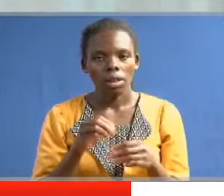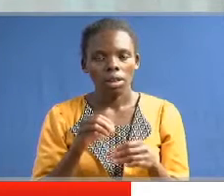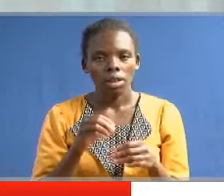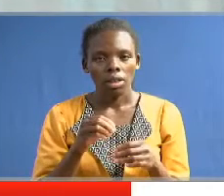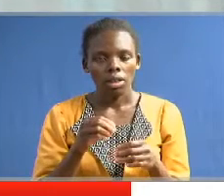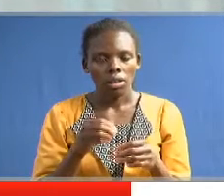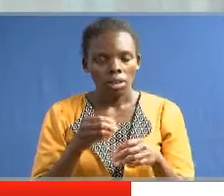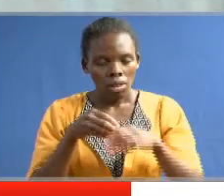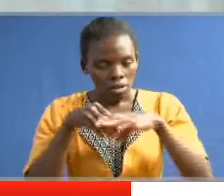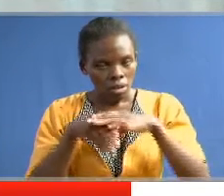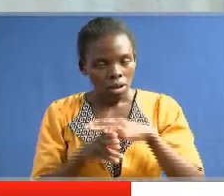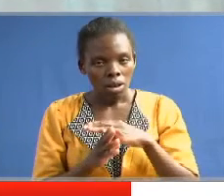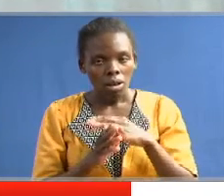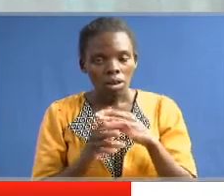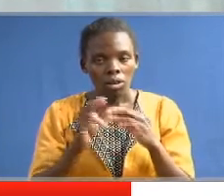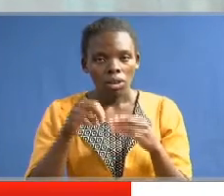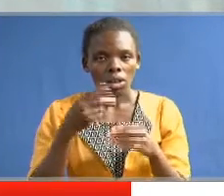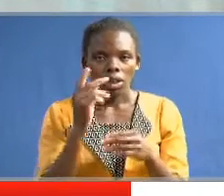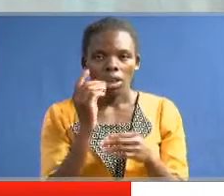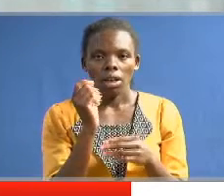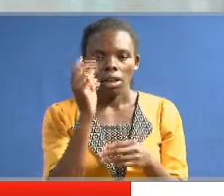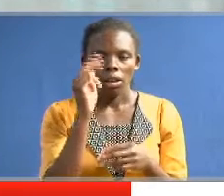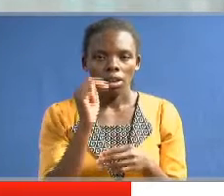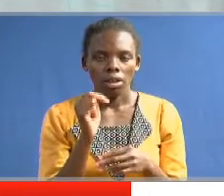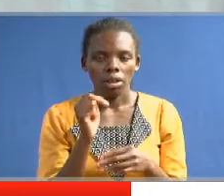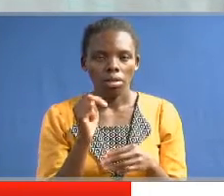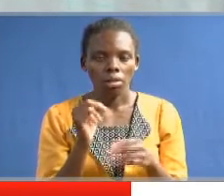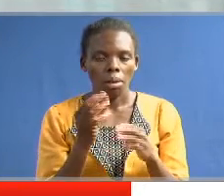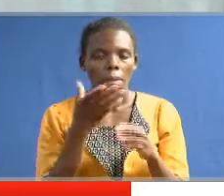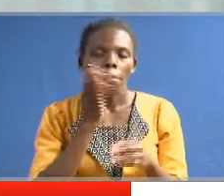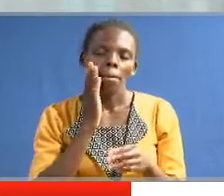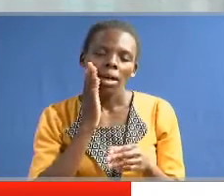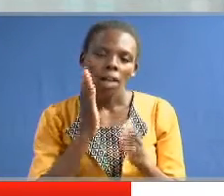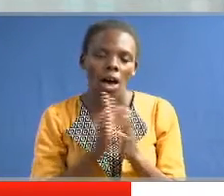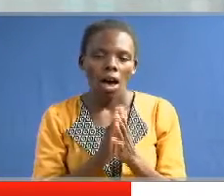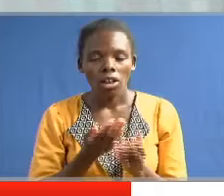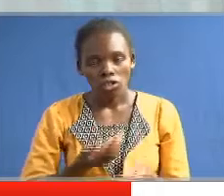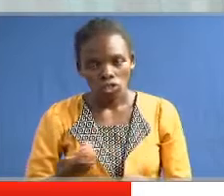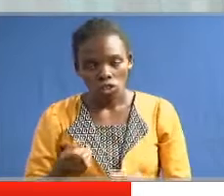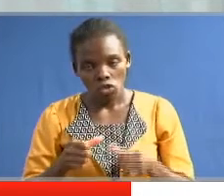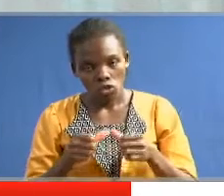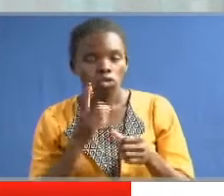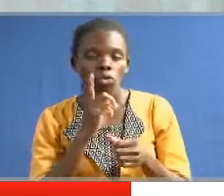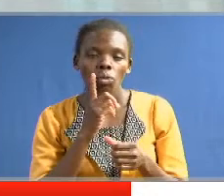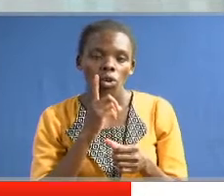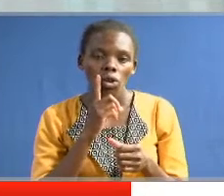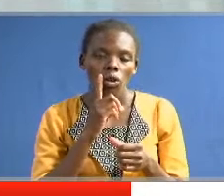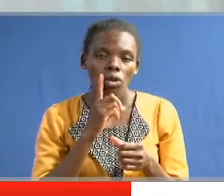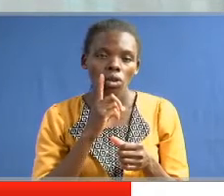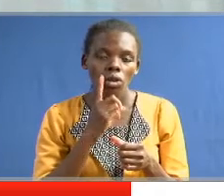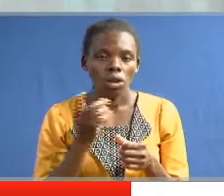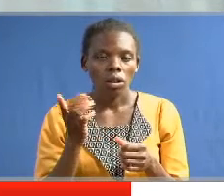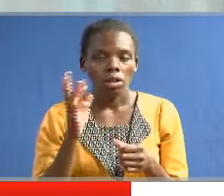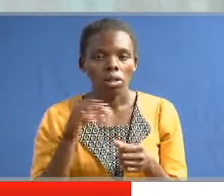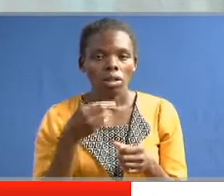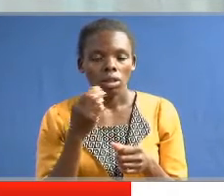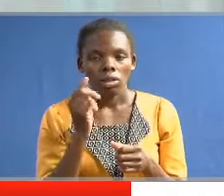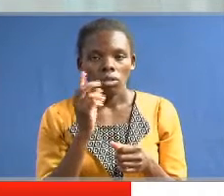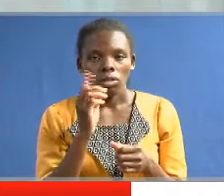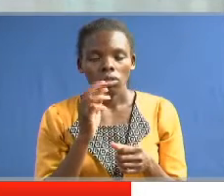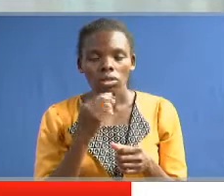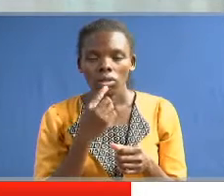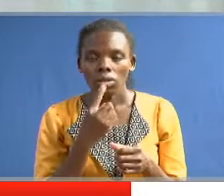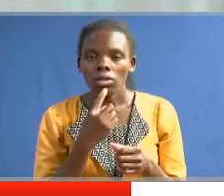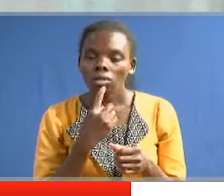which slipped off a ferry into the Indian Ocean with a mother and a daughter will continue tomorrow. Government spokesperson retired Colonel Cyrus Oguna